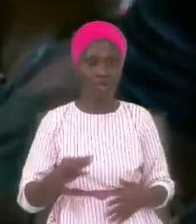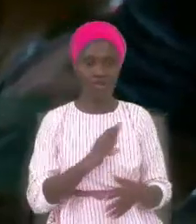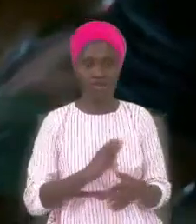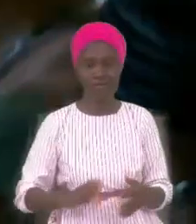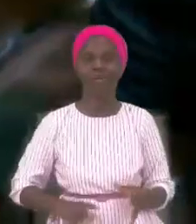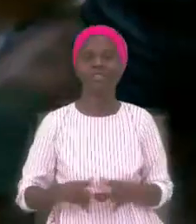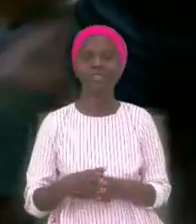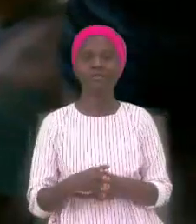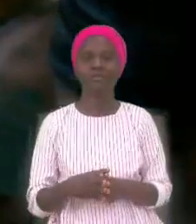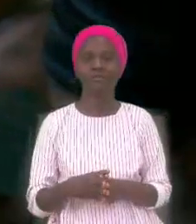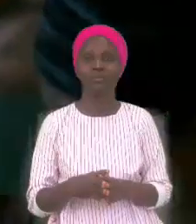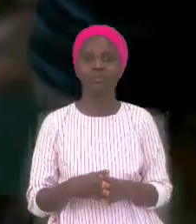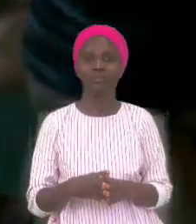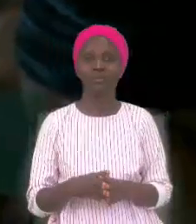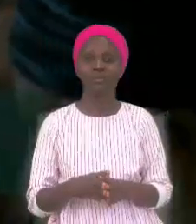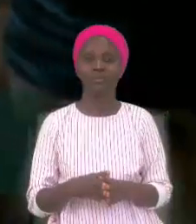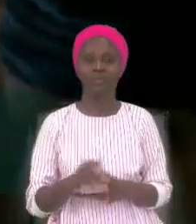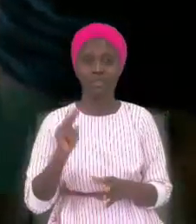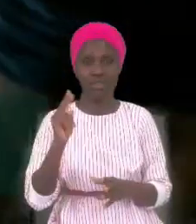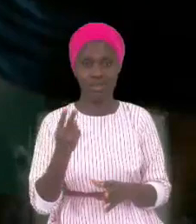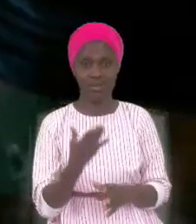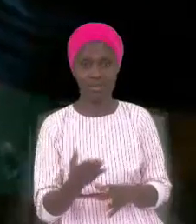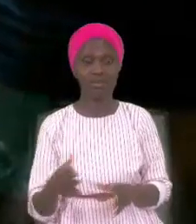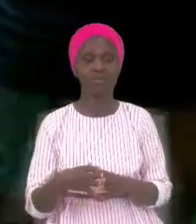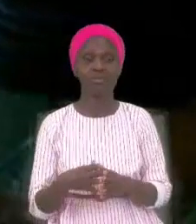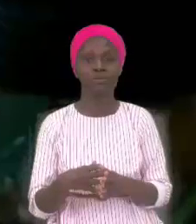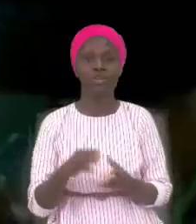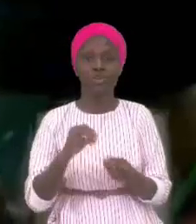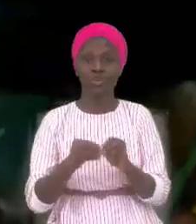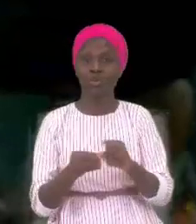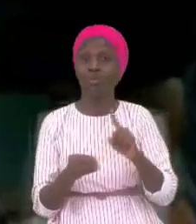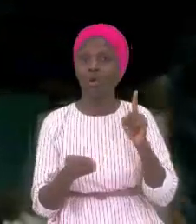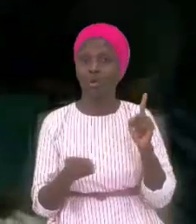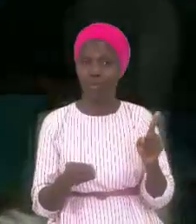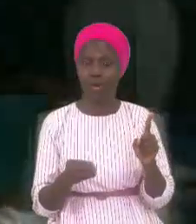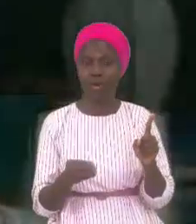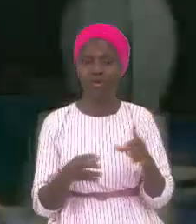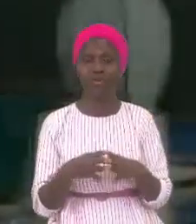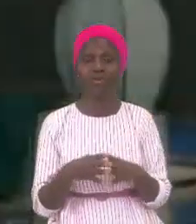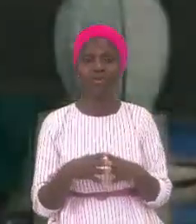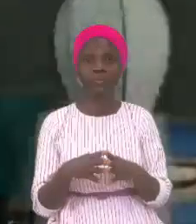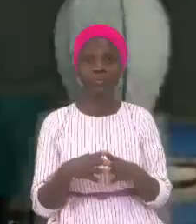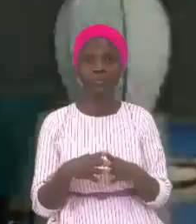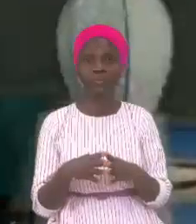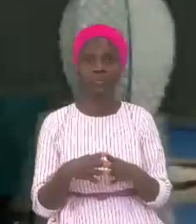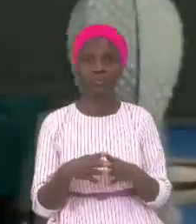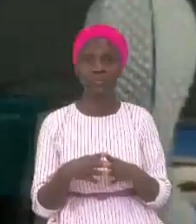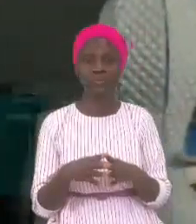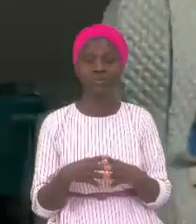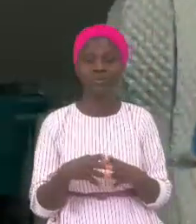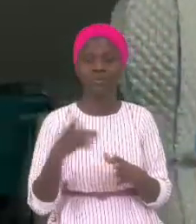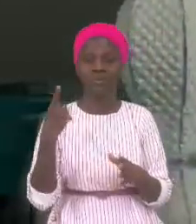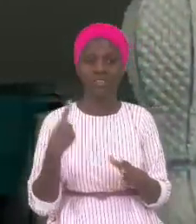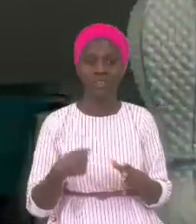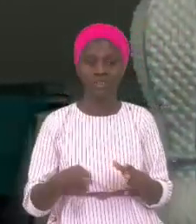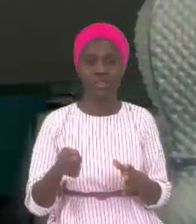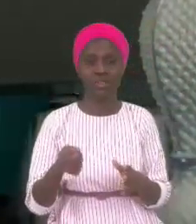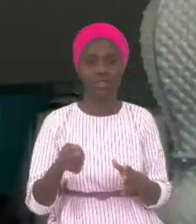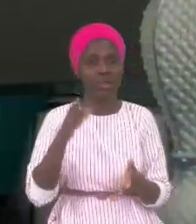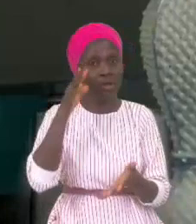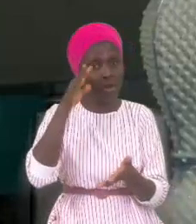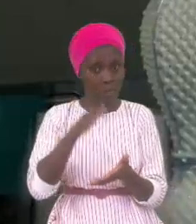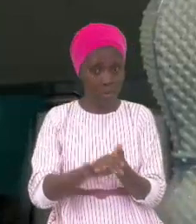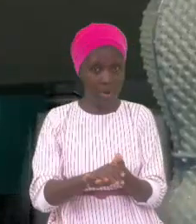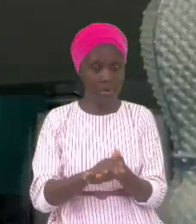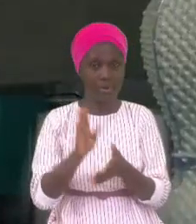at seven things here. We're looking at number one. Number one is the bride. The bride. You